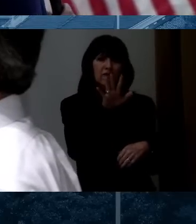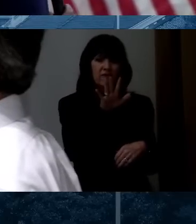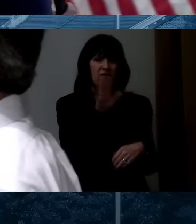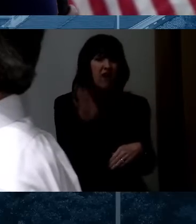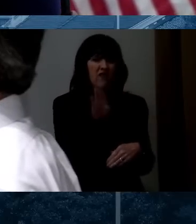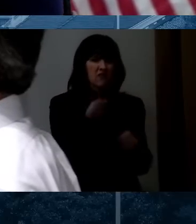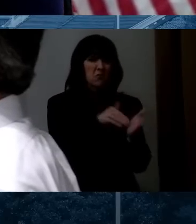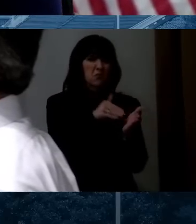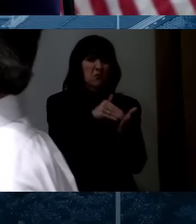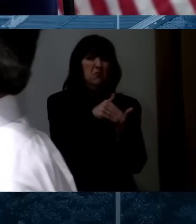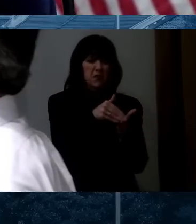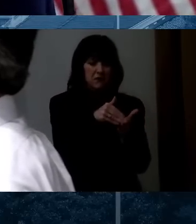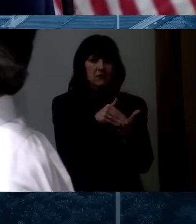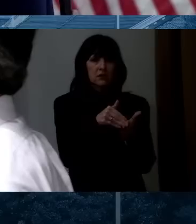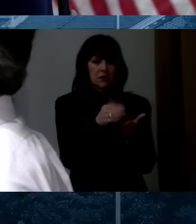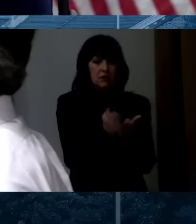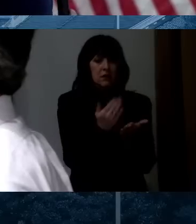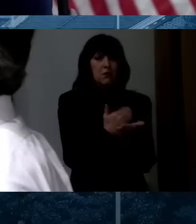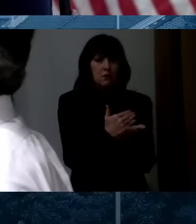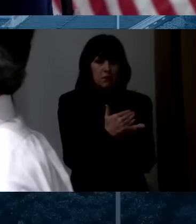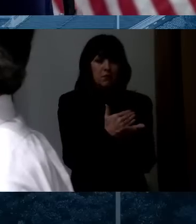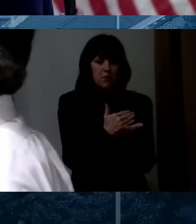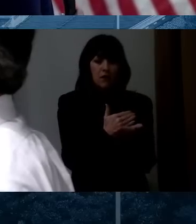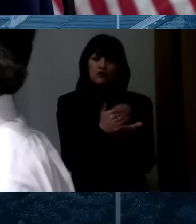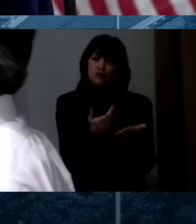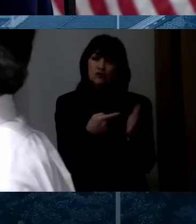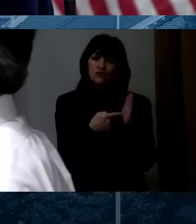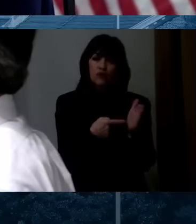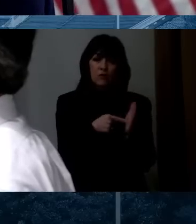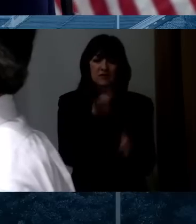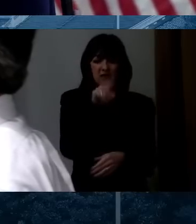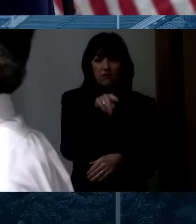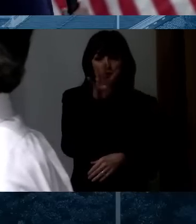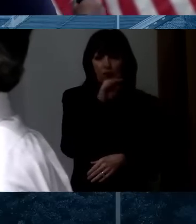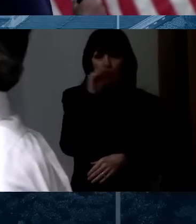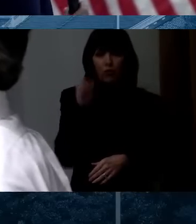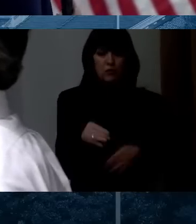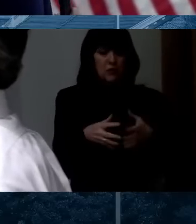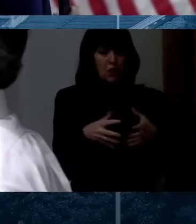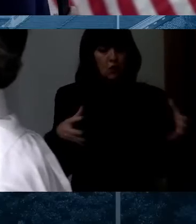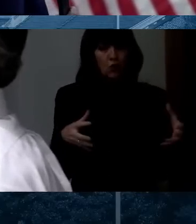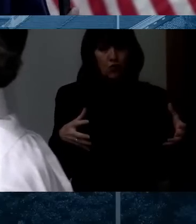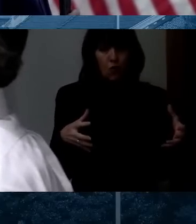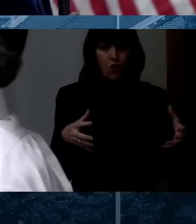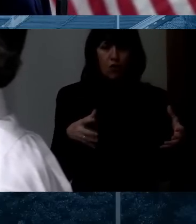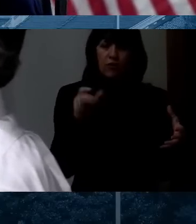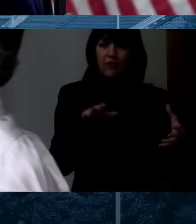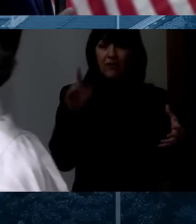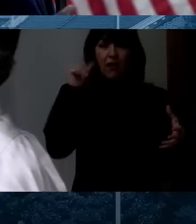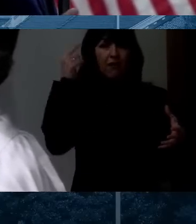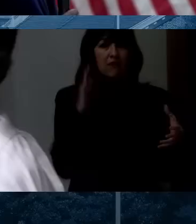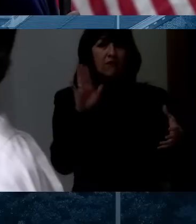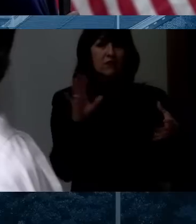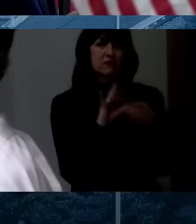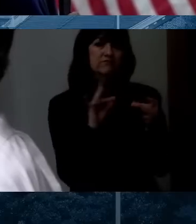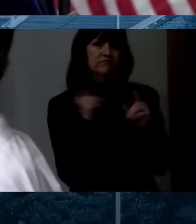under $5.5 billion budget, which represents about 7.4% growth. Obviously, to the governor's point, much of